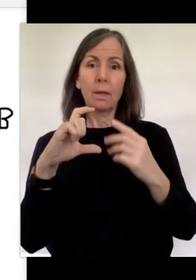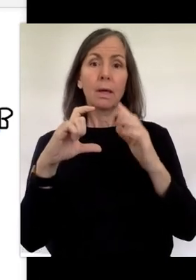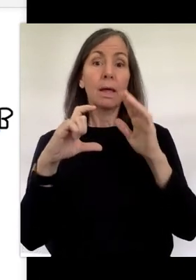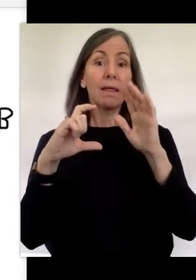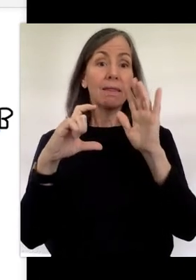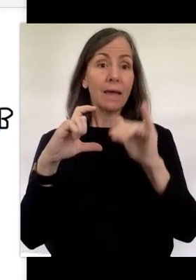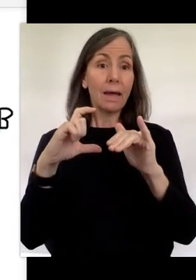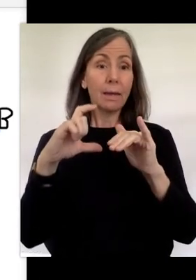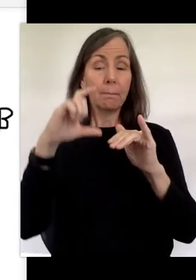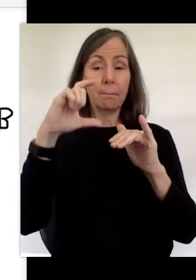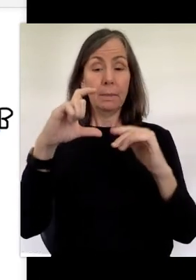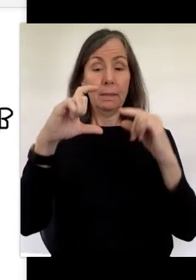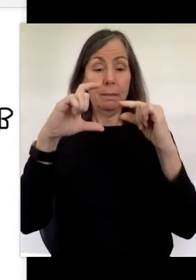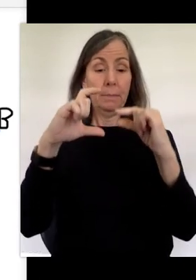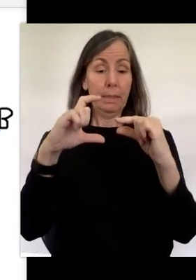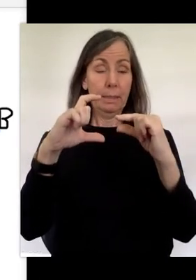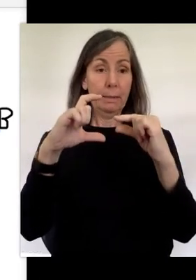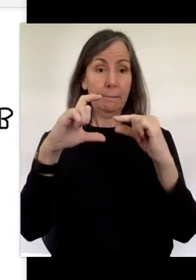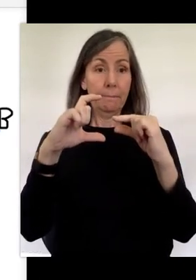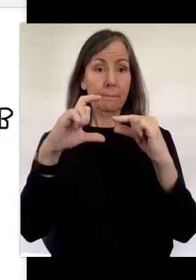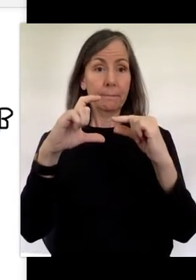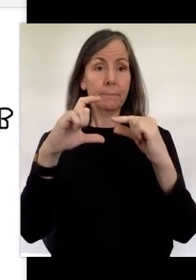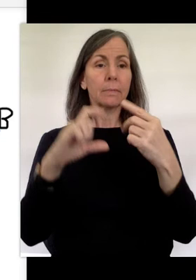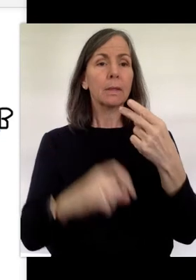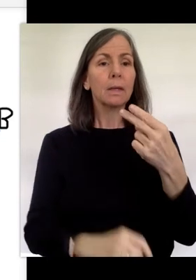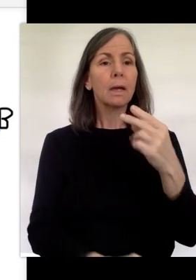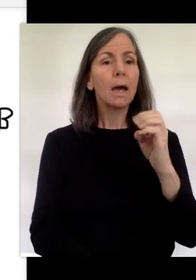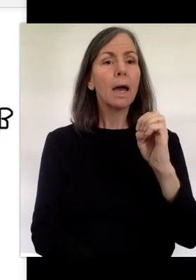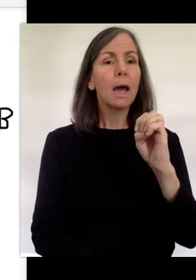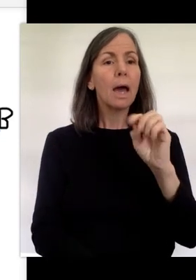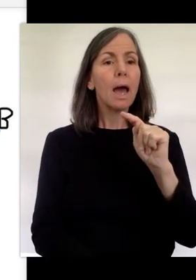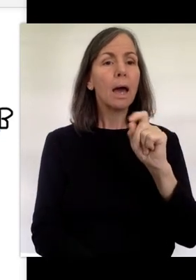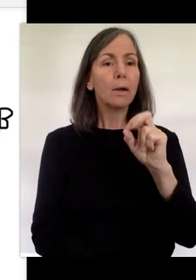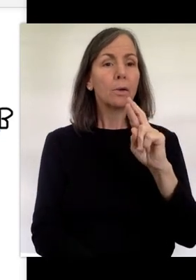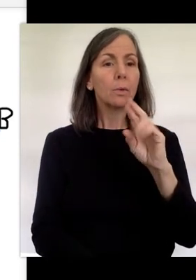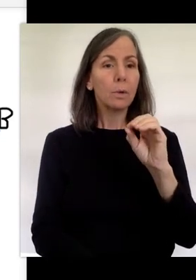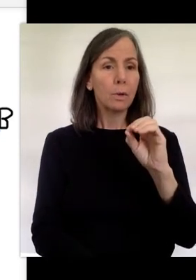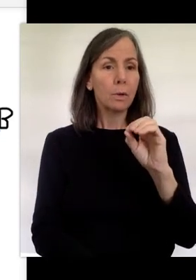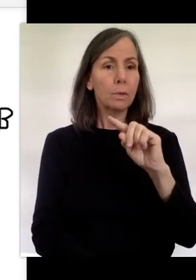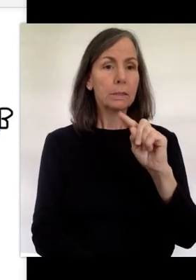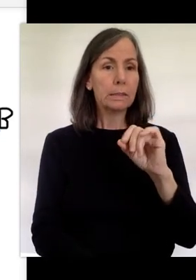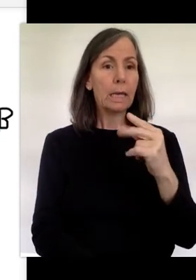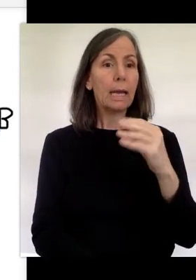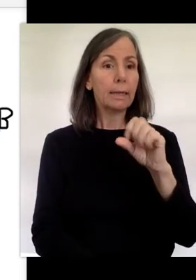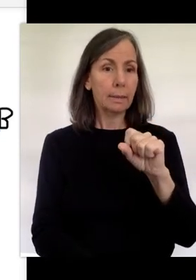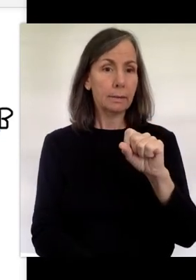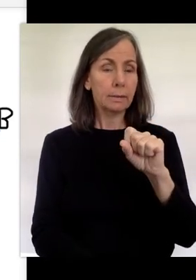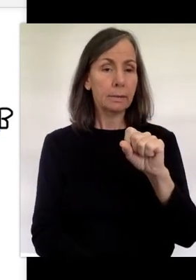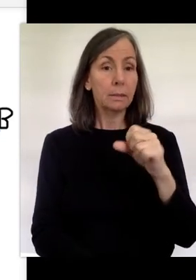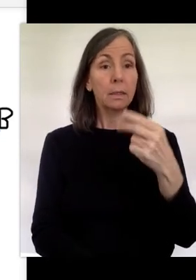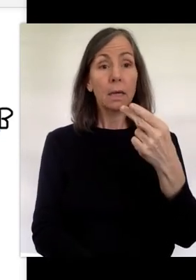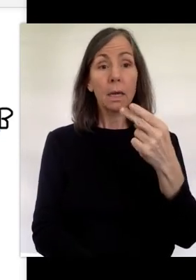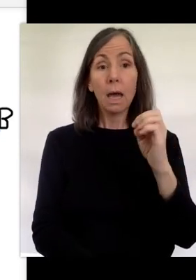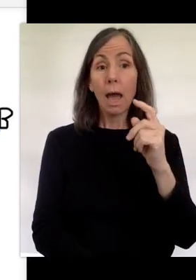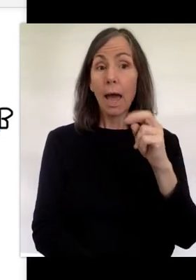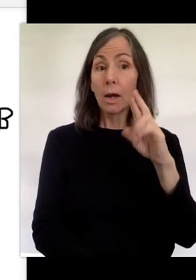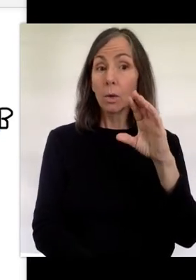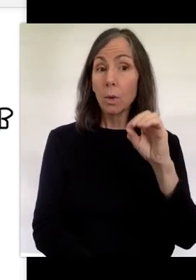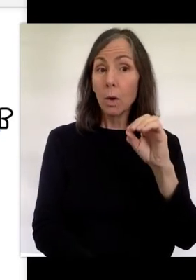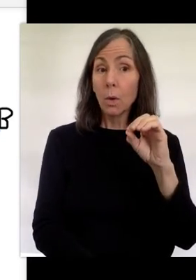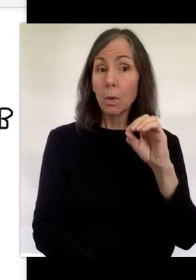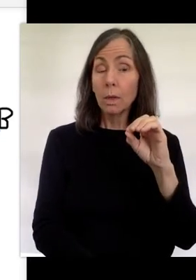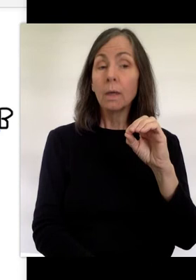heterozygous, when you have 1 capital and 1 lowercase. Hetero means different. So they're